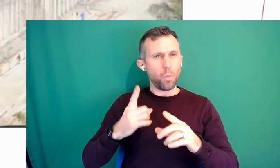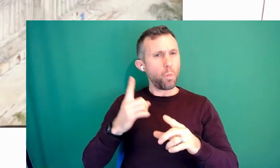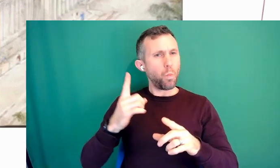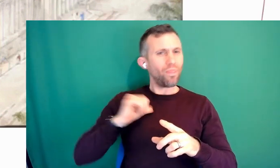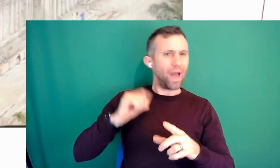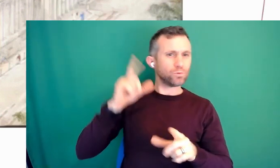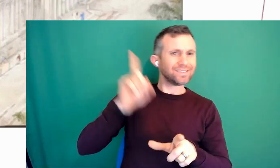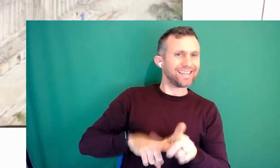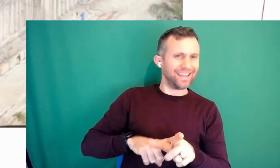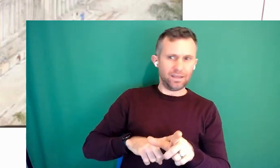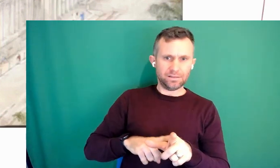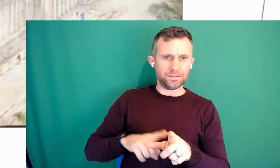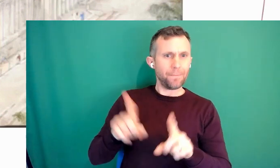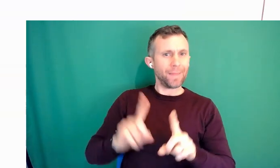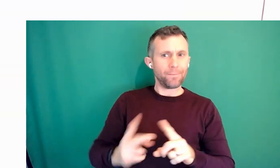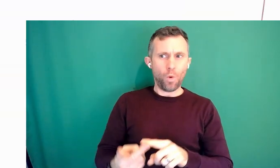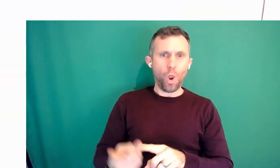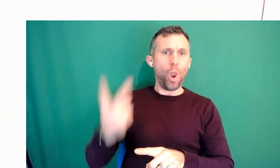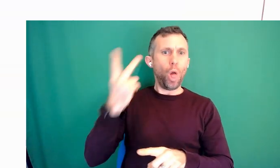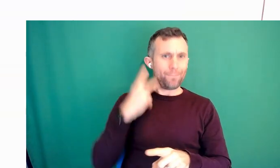kennel.